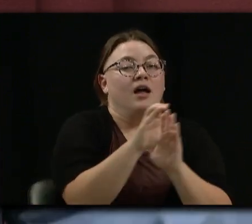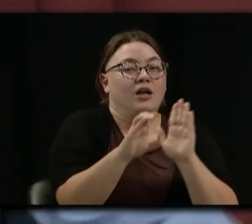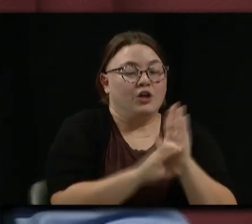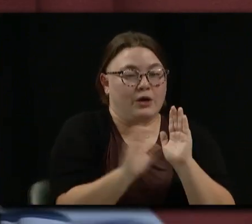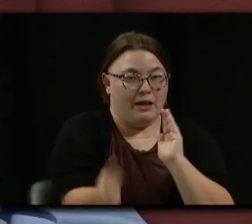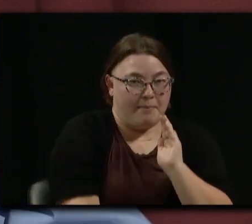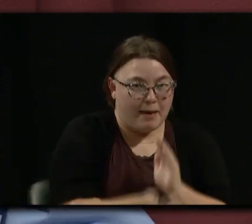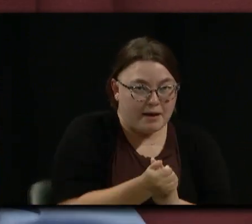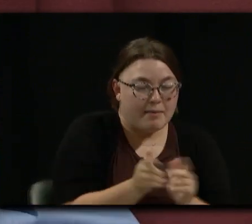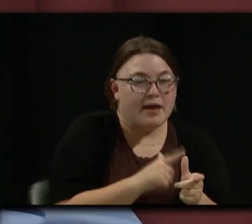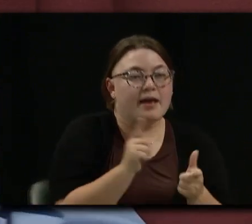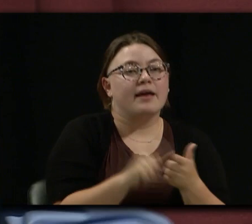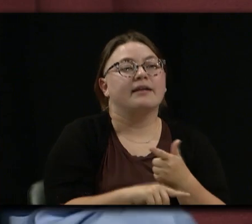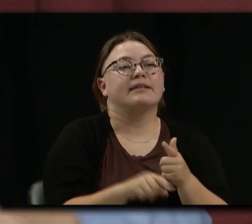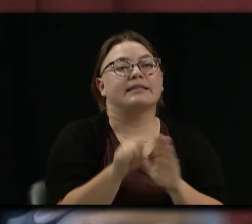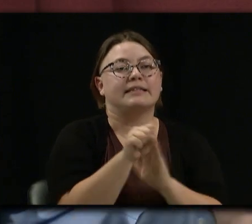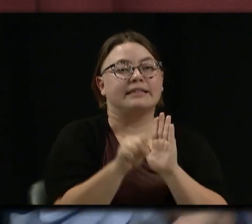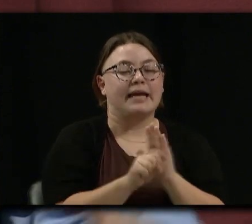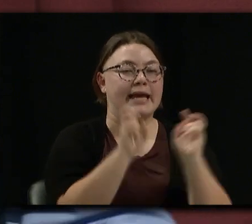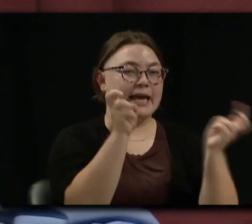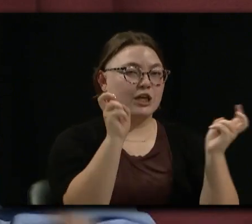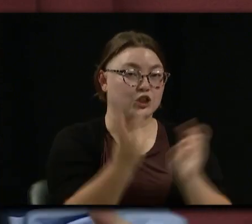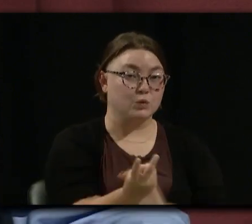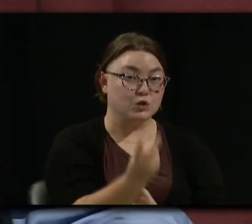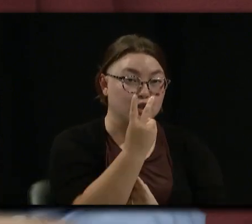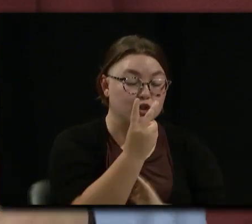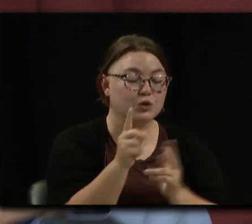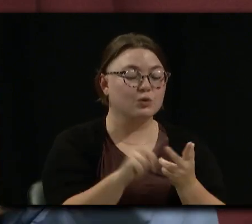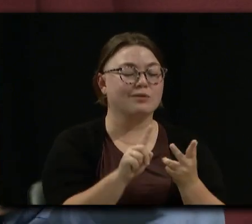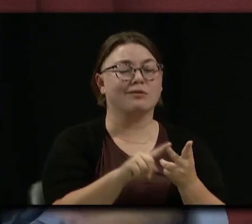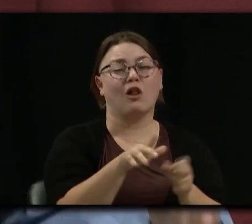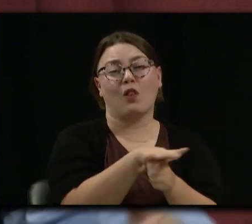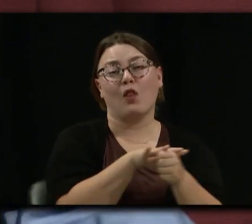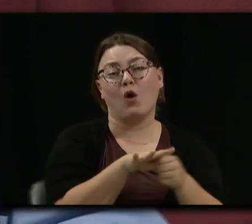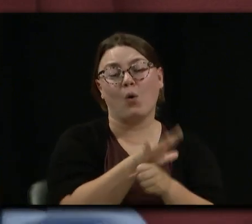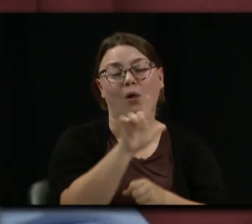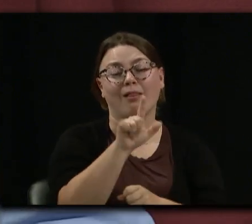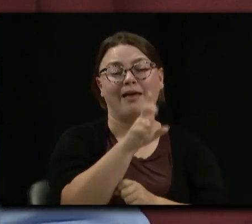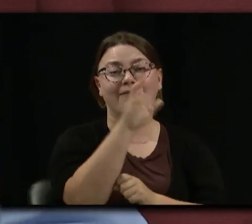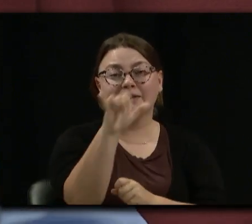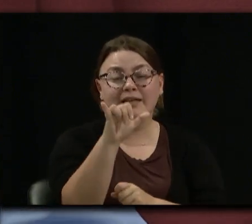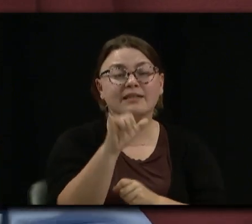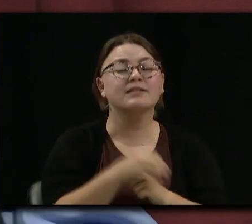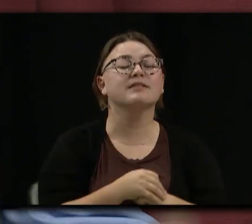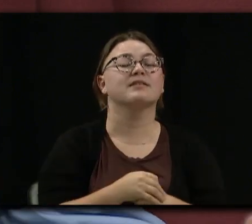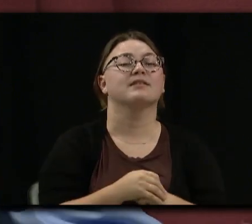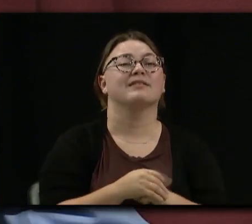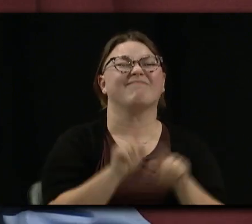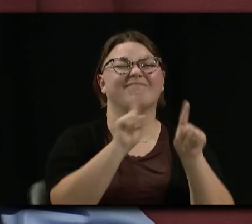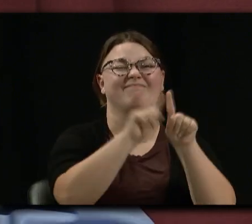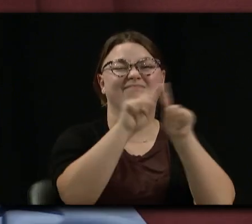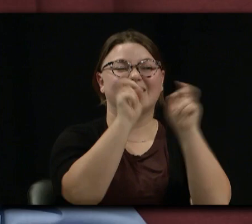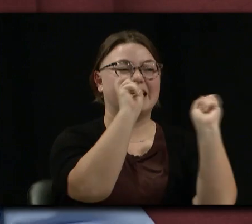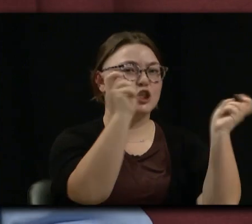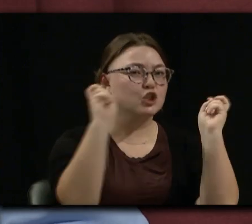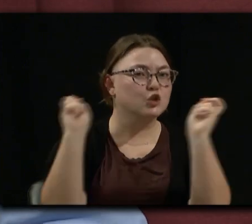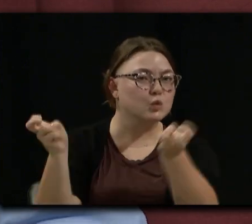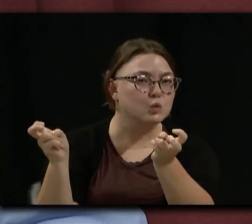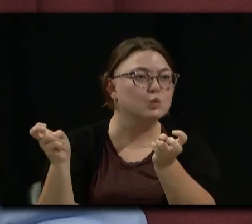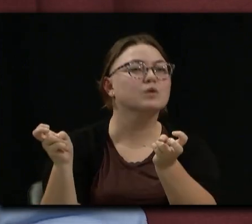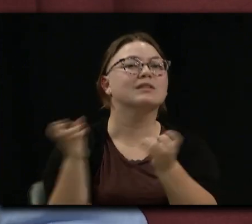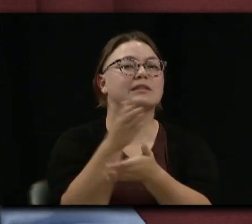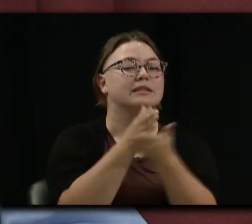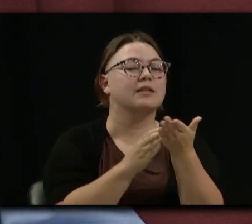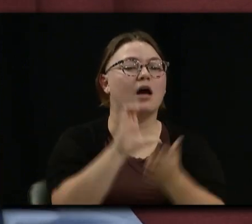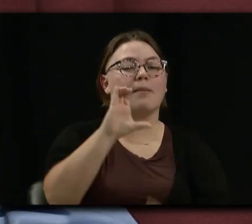on issue 2. And of course, all the local levies, any other issues. Some cities have some charter